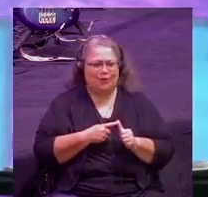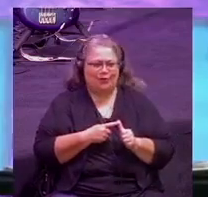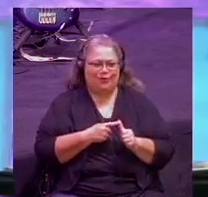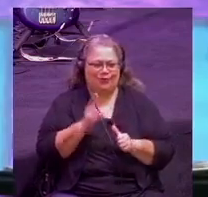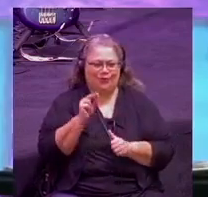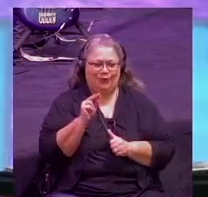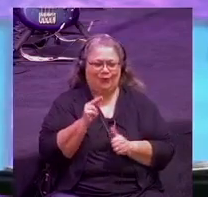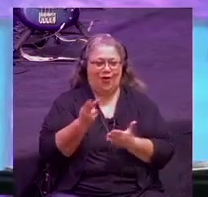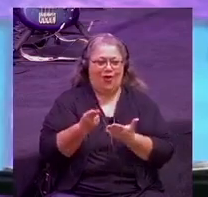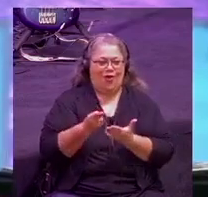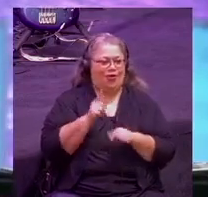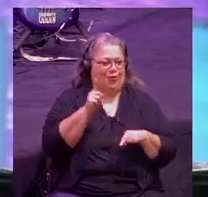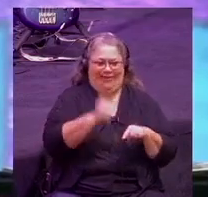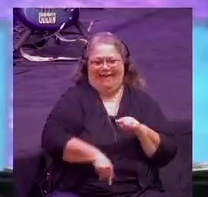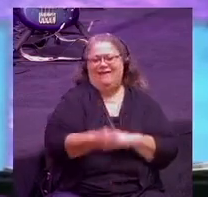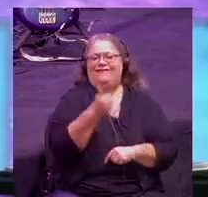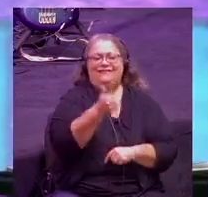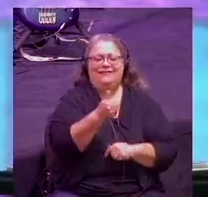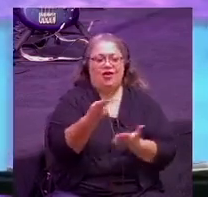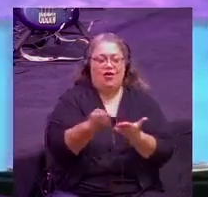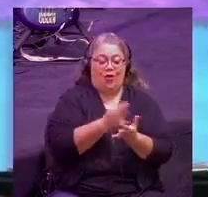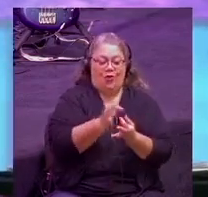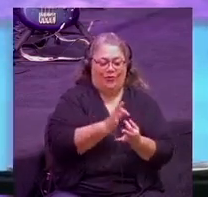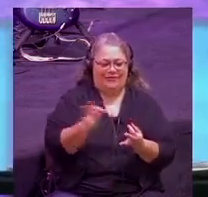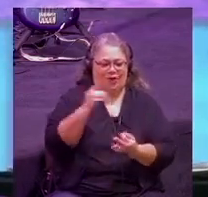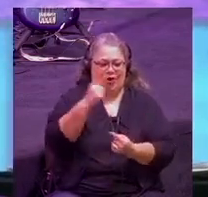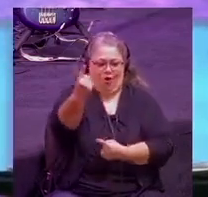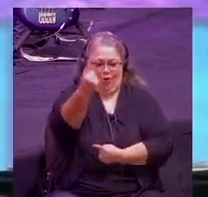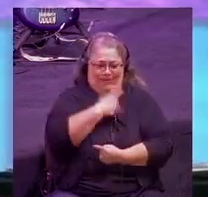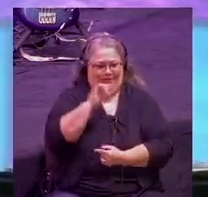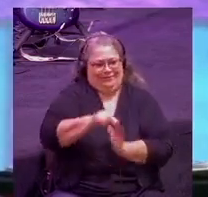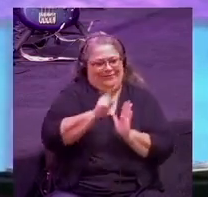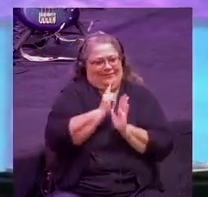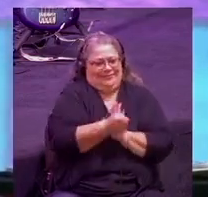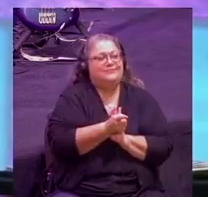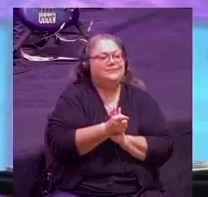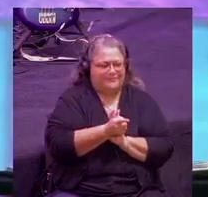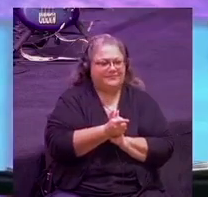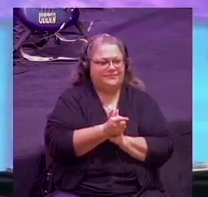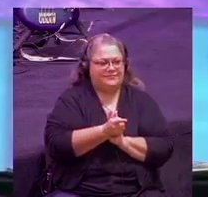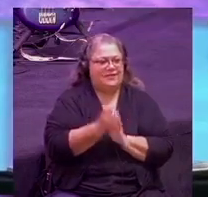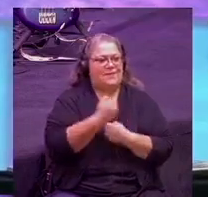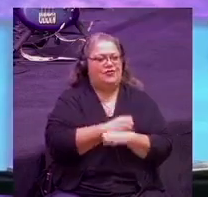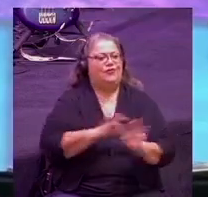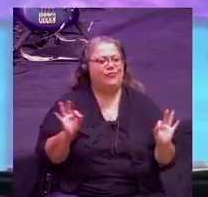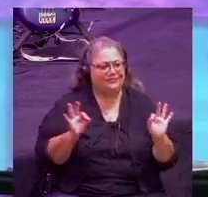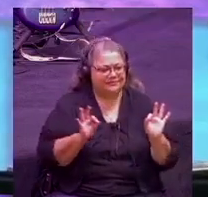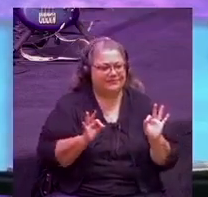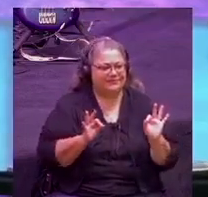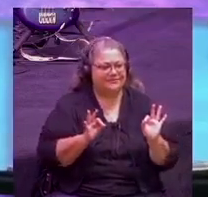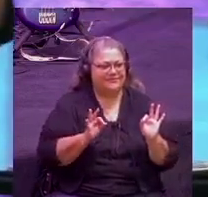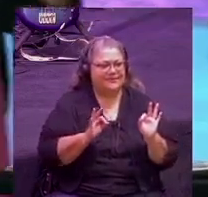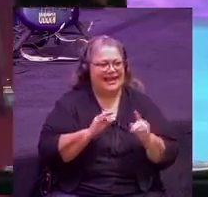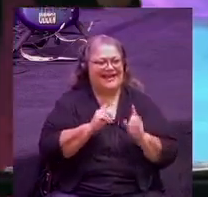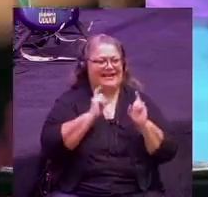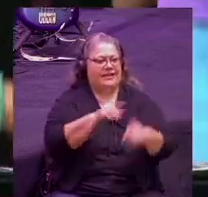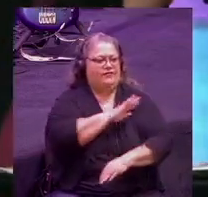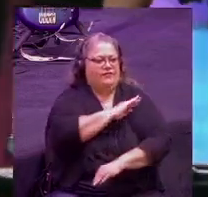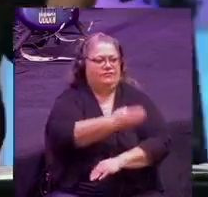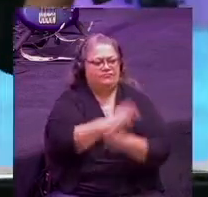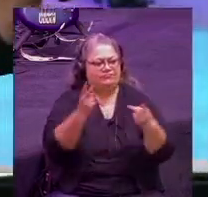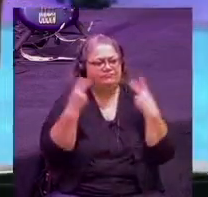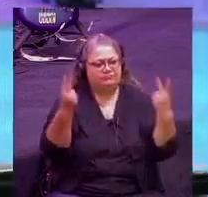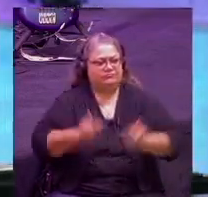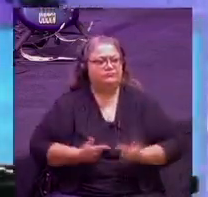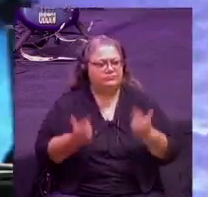come right now in the midst of your struggles, in the midst of your bondage, and he'll set you free and he'll empower you to live a